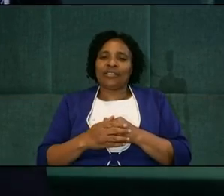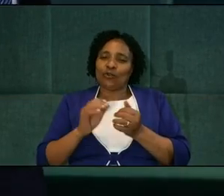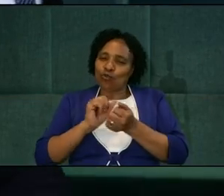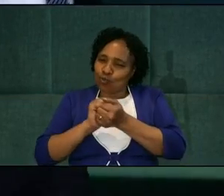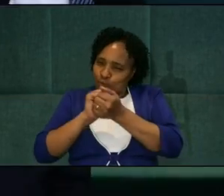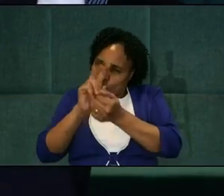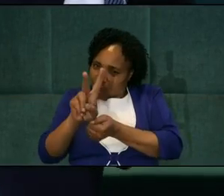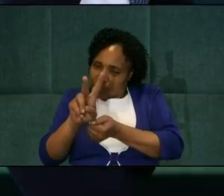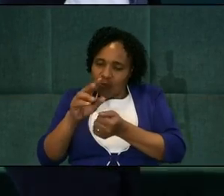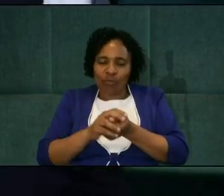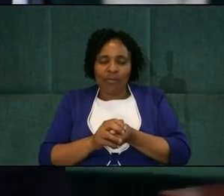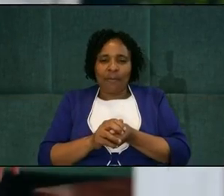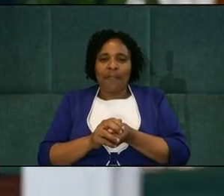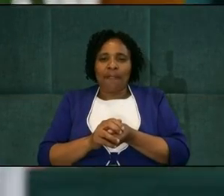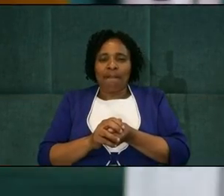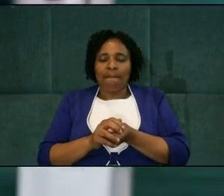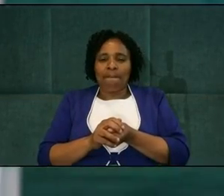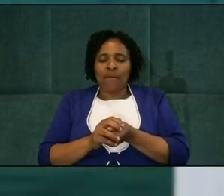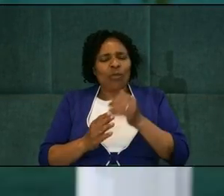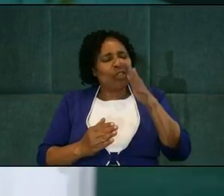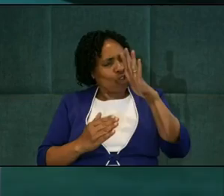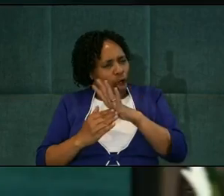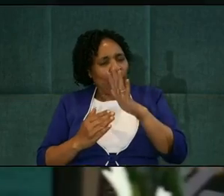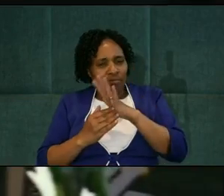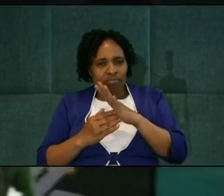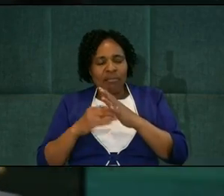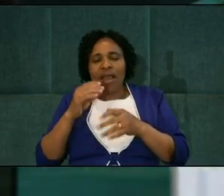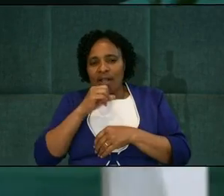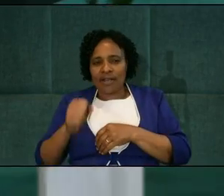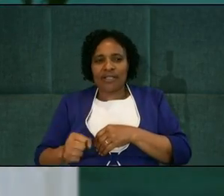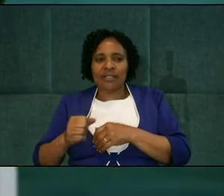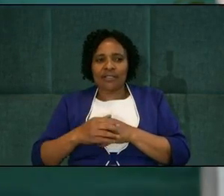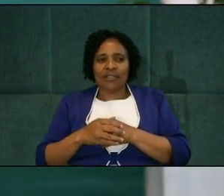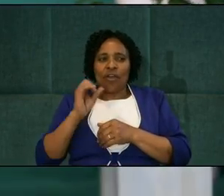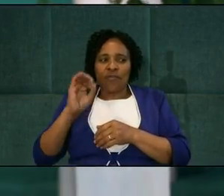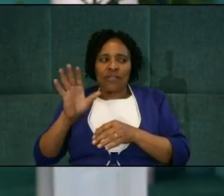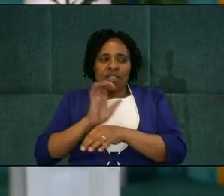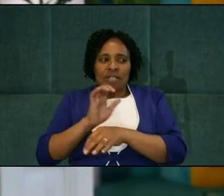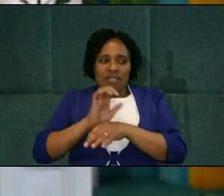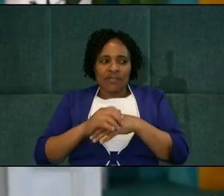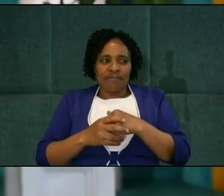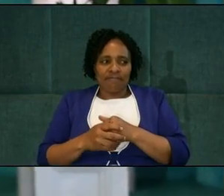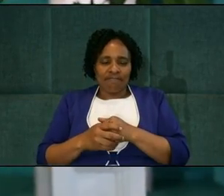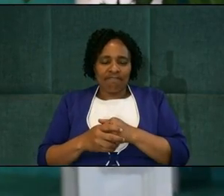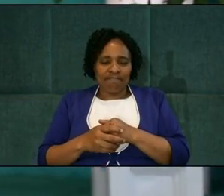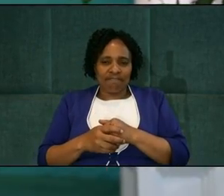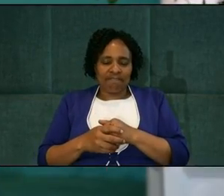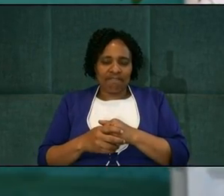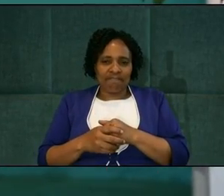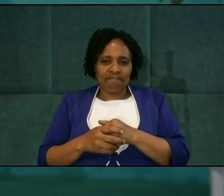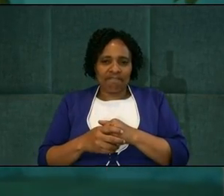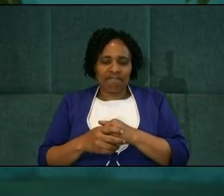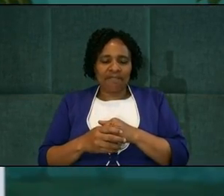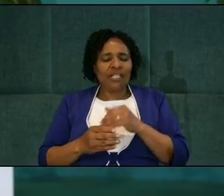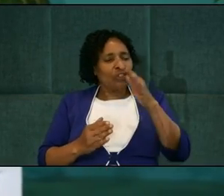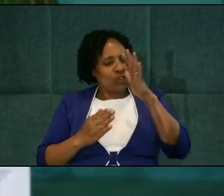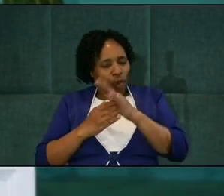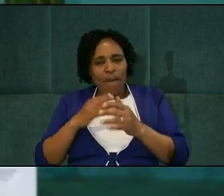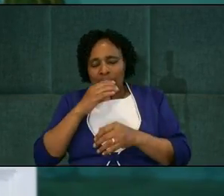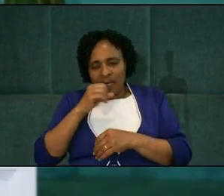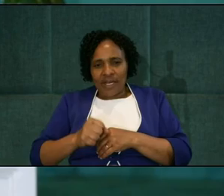elders. Senior elders of the church. Senior elders of the